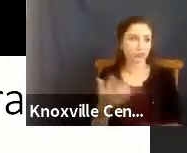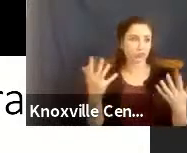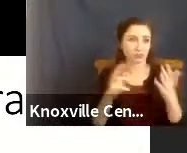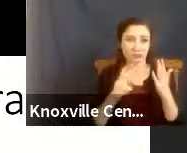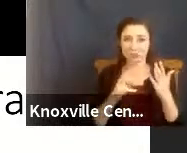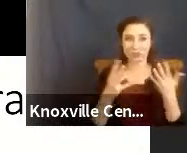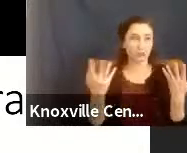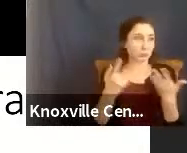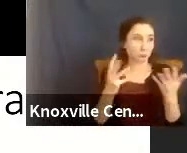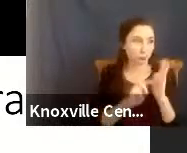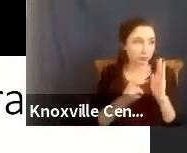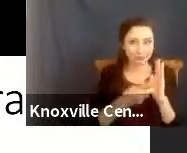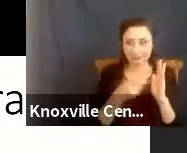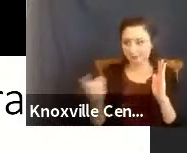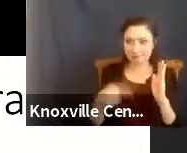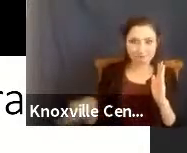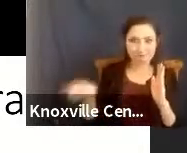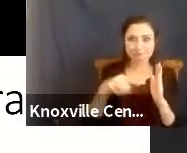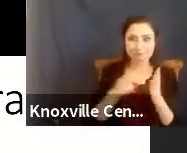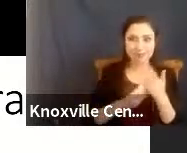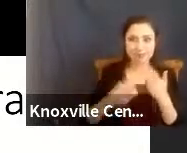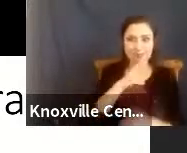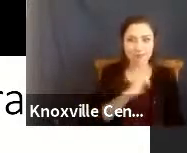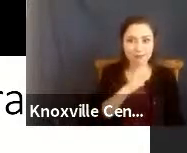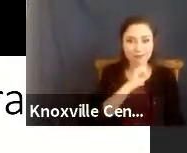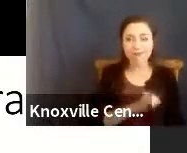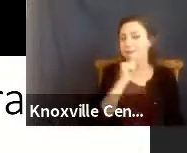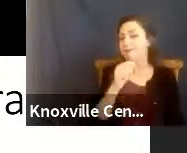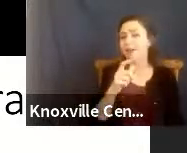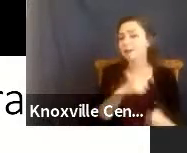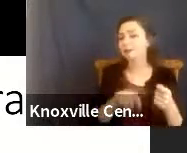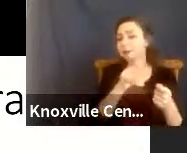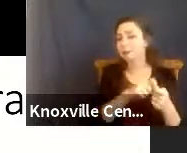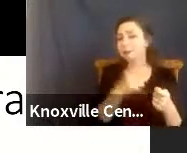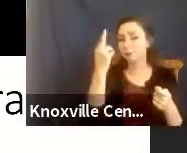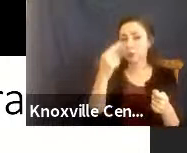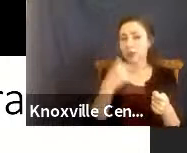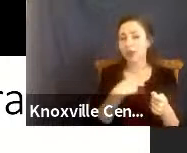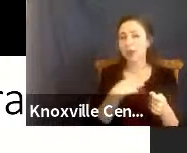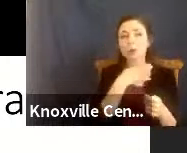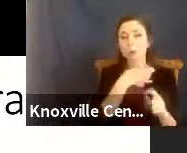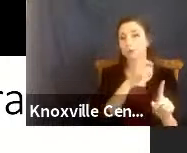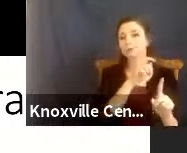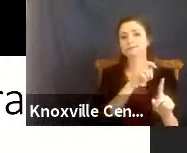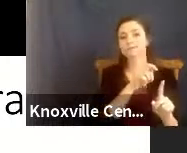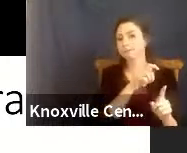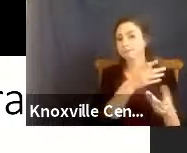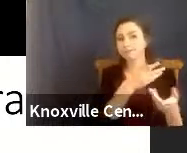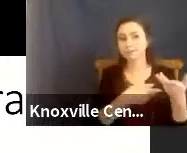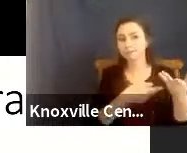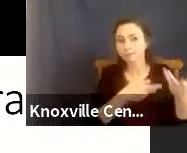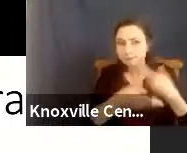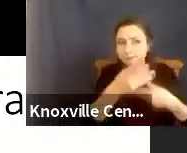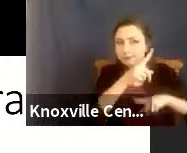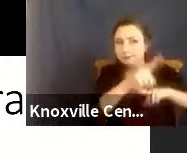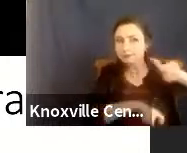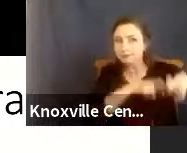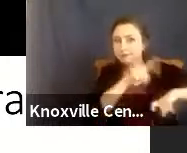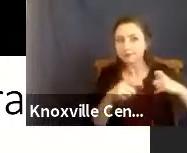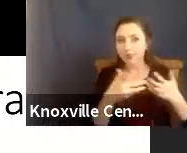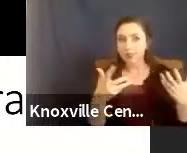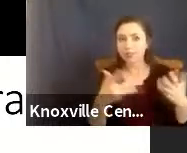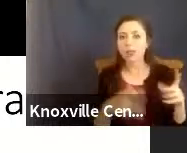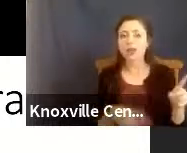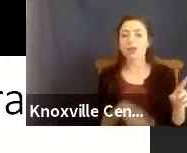any specific agenda. This was an opportunity for me to pick her brain, which was a unique opportunity. And her comment about